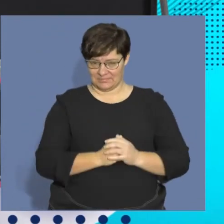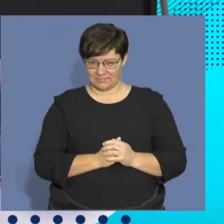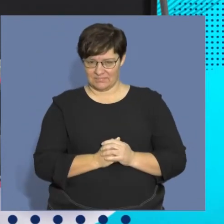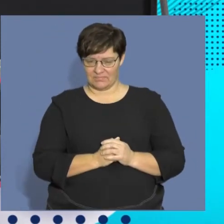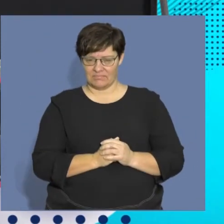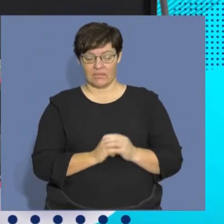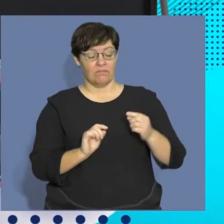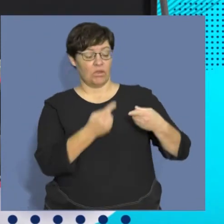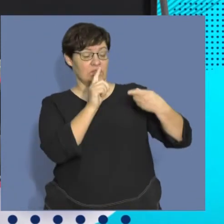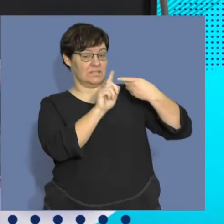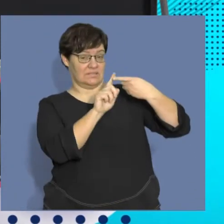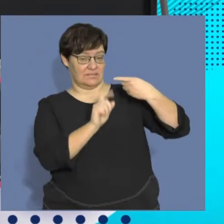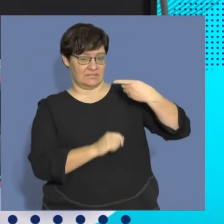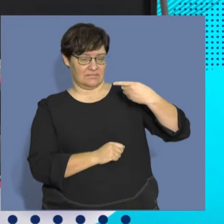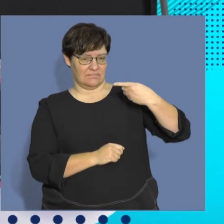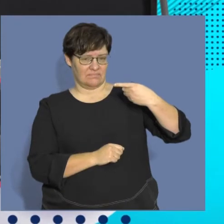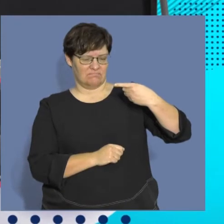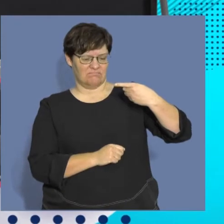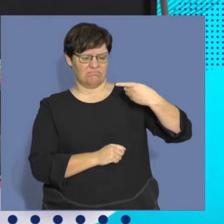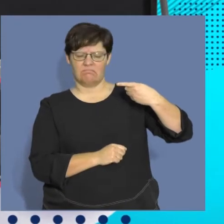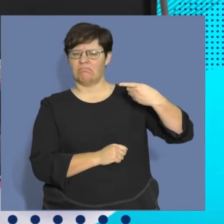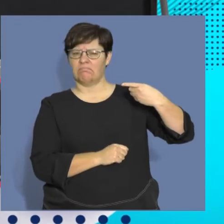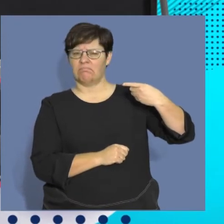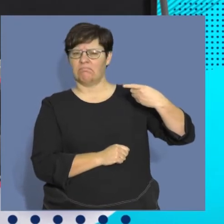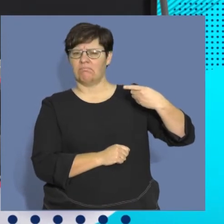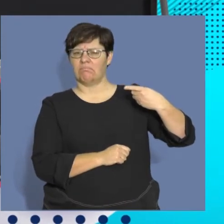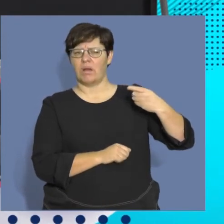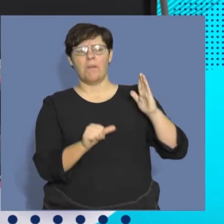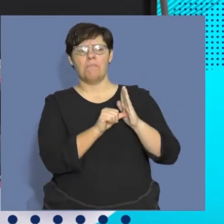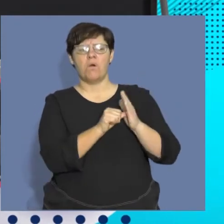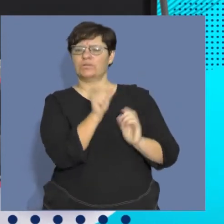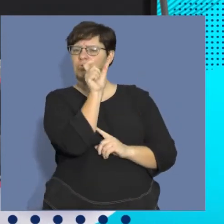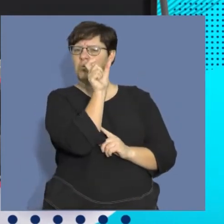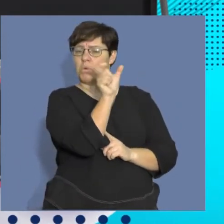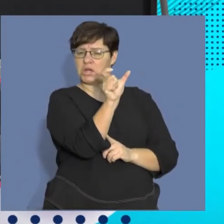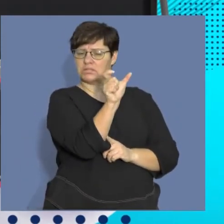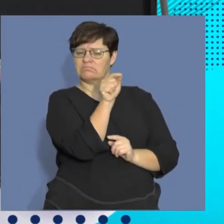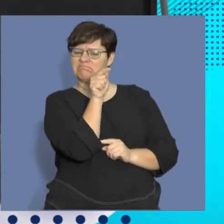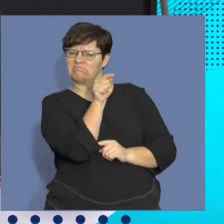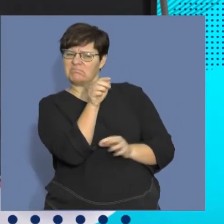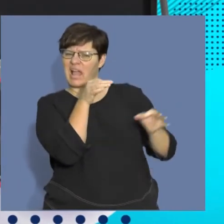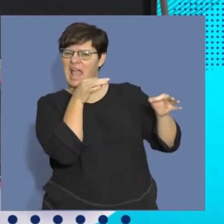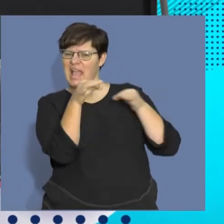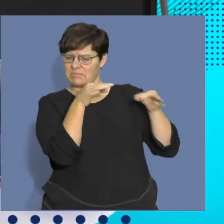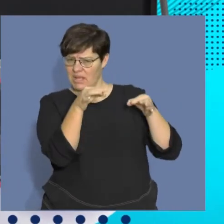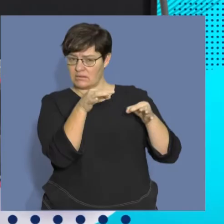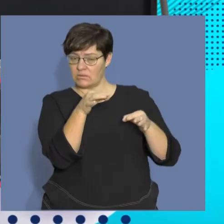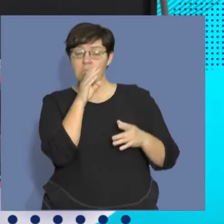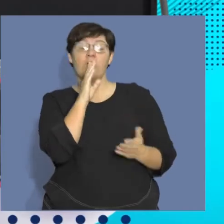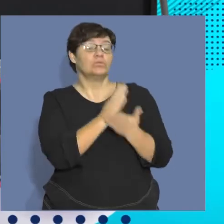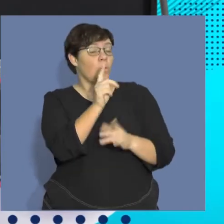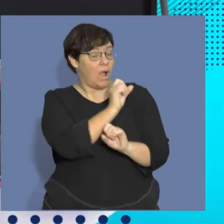the first term or keyword that we're going to explain and make sure you